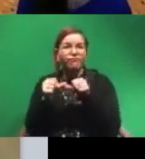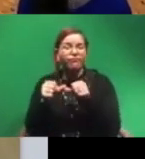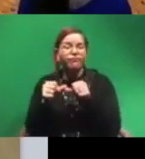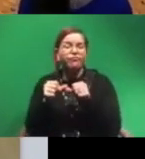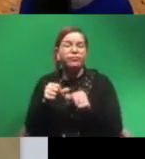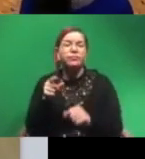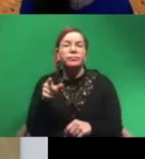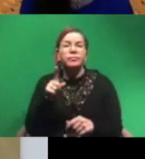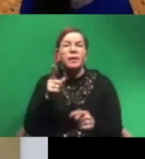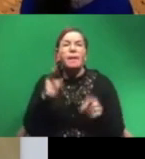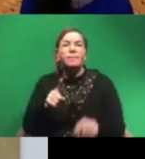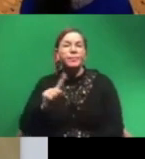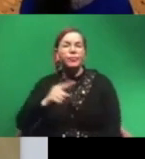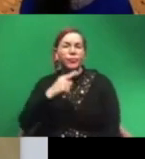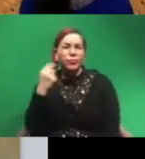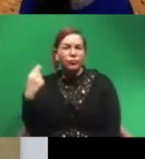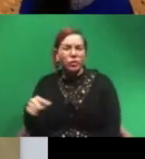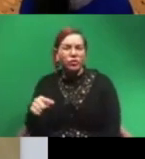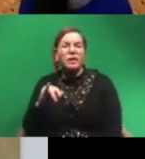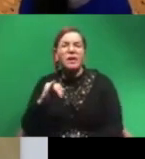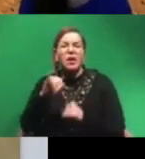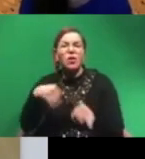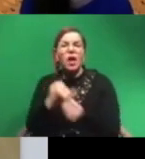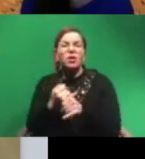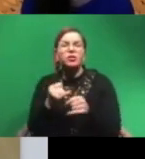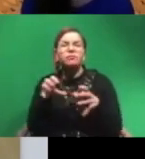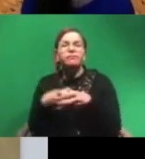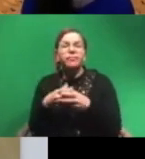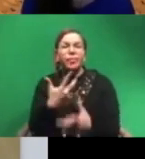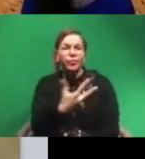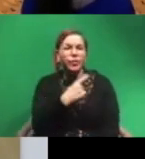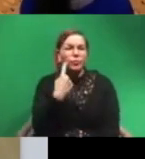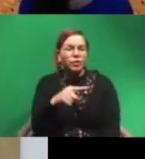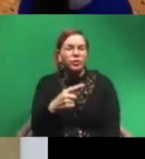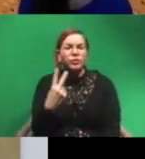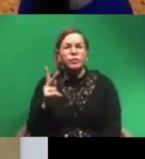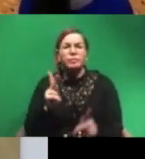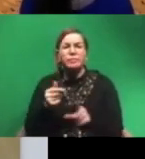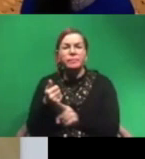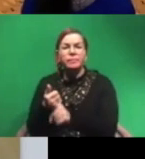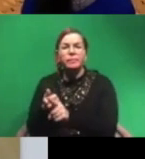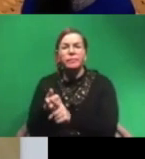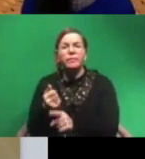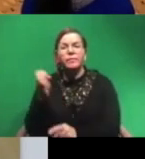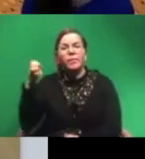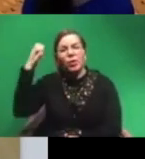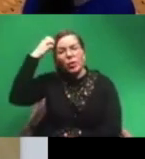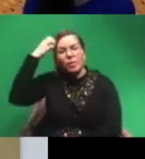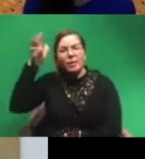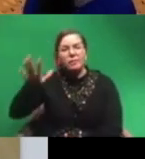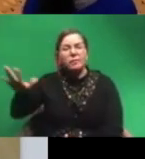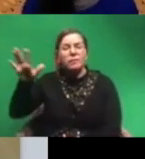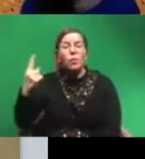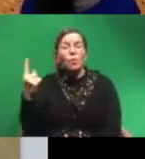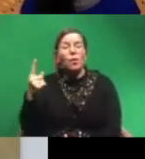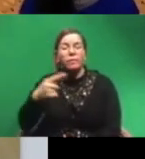this all happened in Russia. So it was an international crew of three Russians, two folks that represented the European Space Agency, and one person